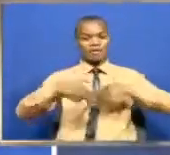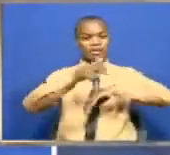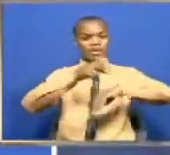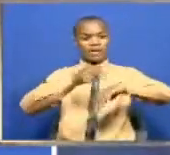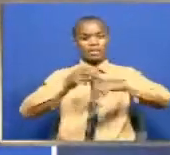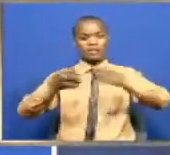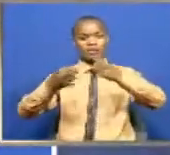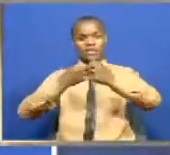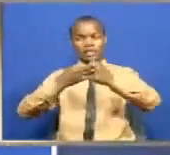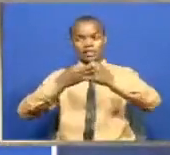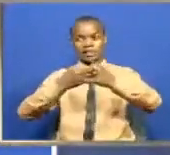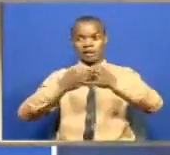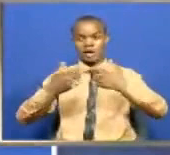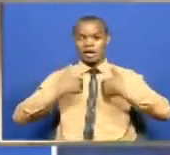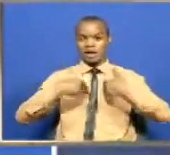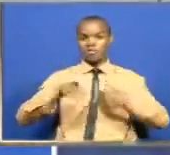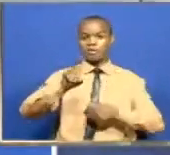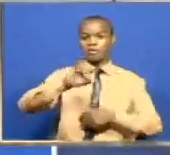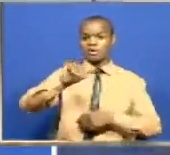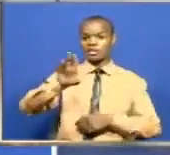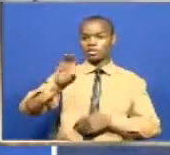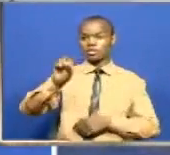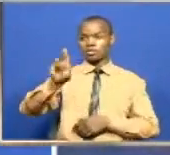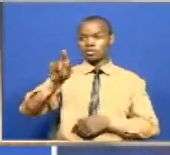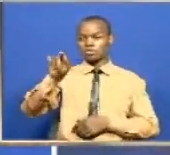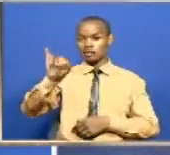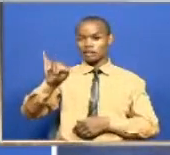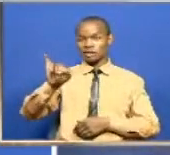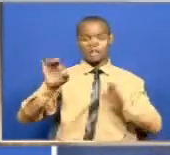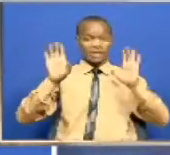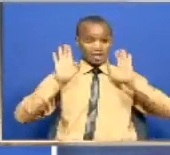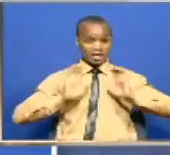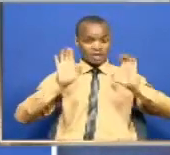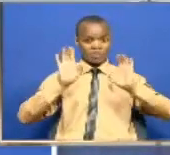wanachama ambayo ni Djibouti, Eritrea,